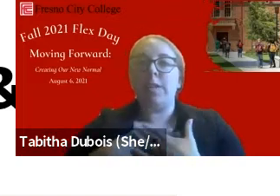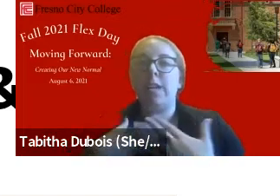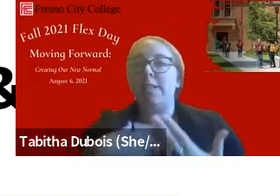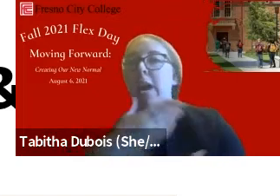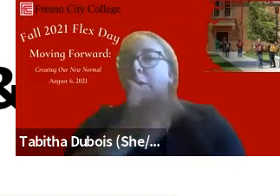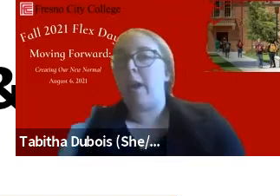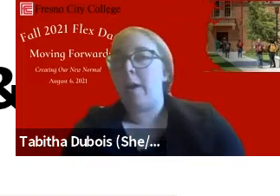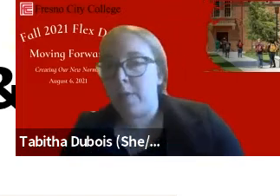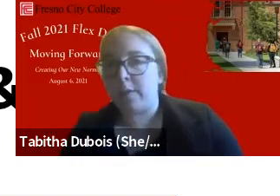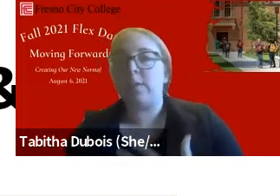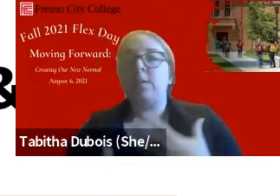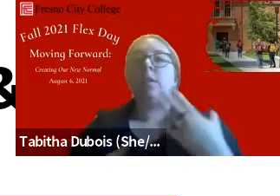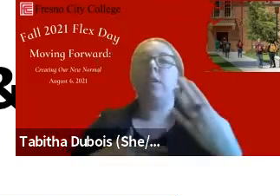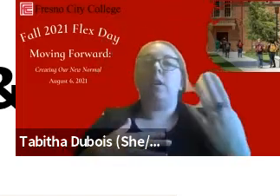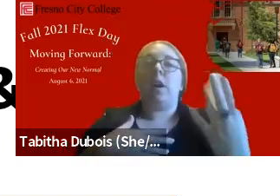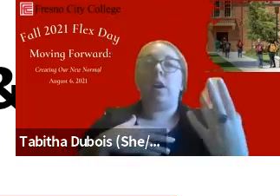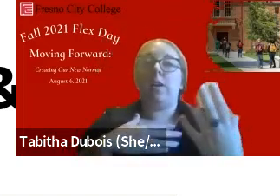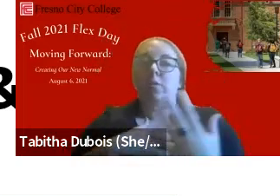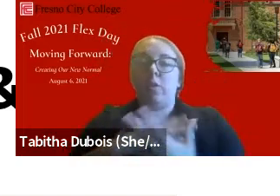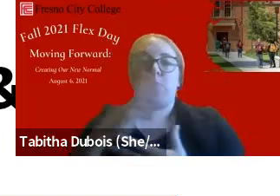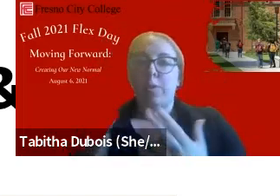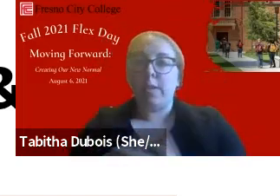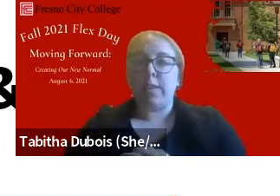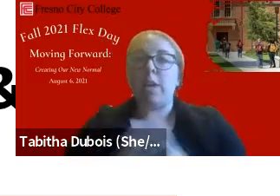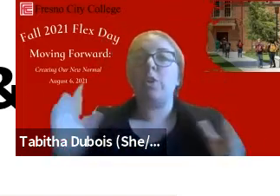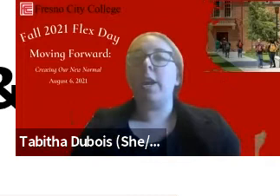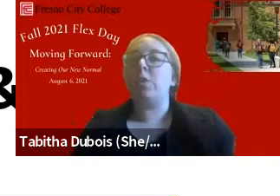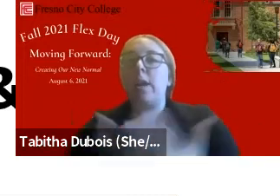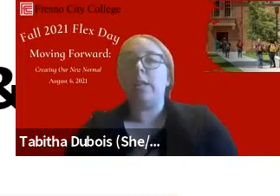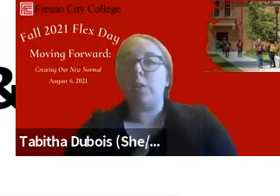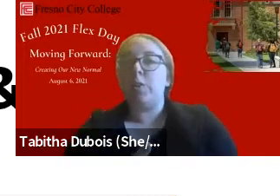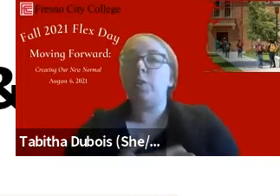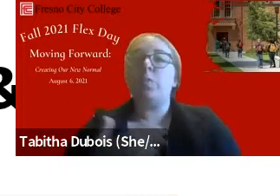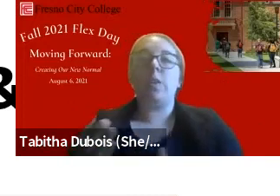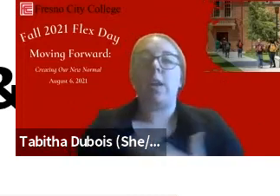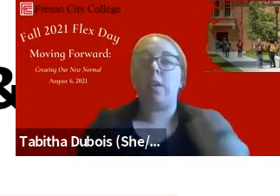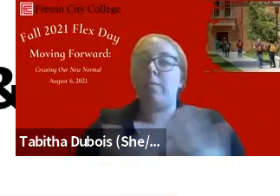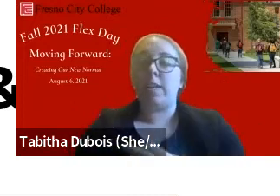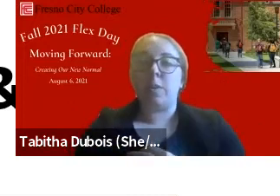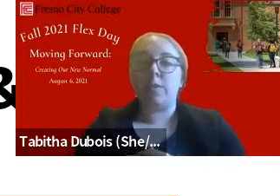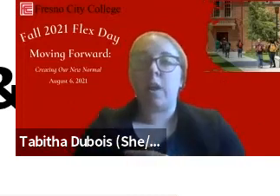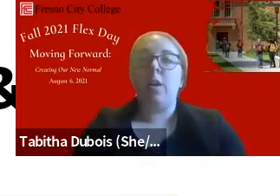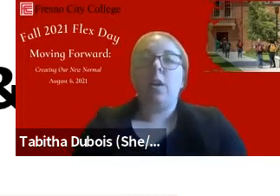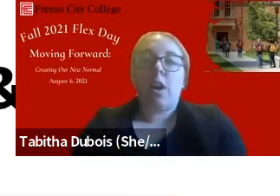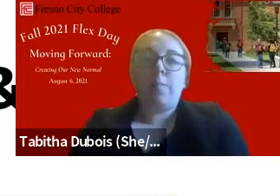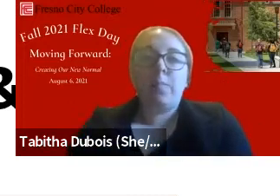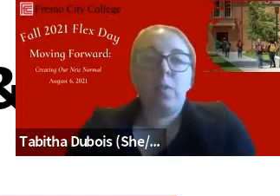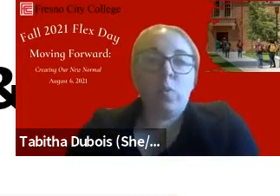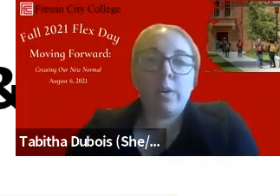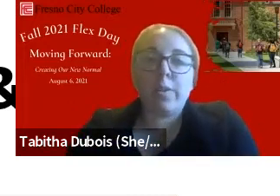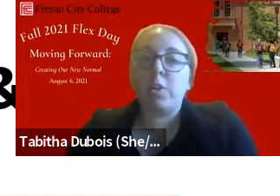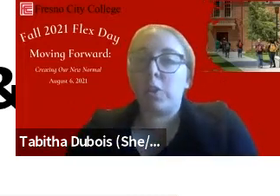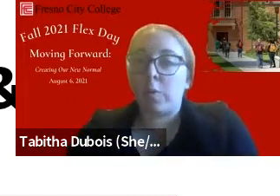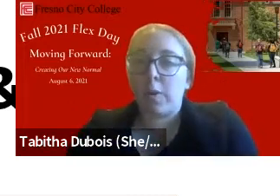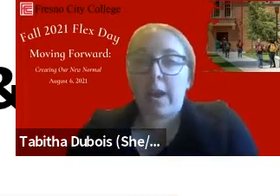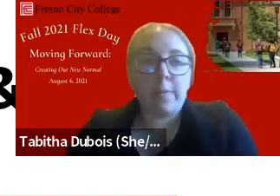don't need to say, tell them this, things like that. You're talking directly to the student and vice versa.